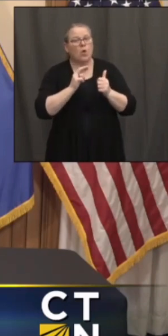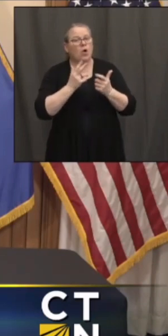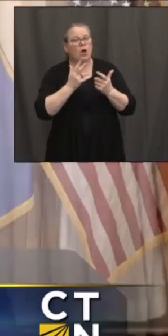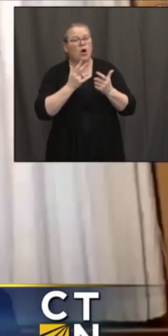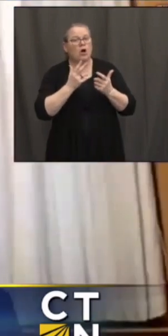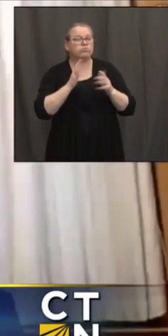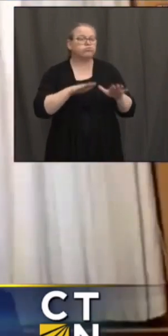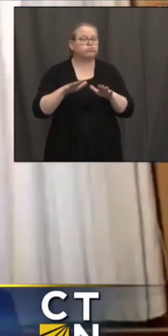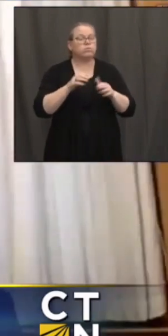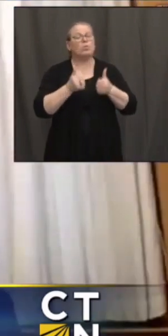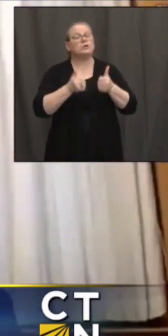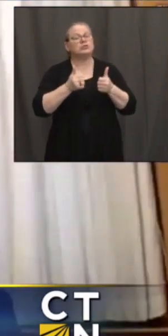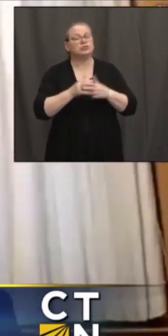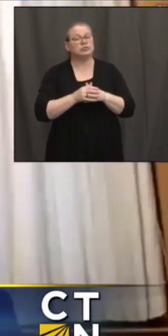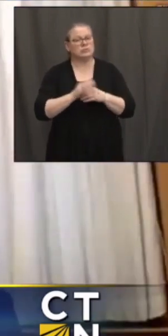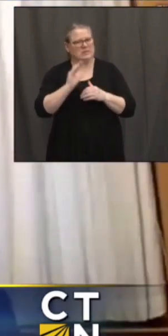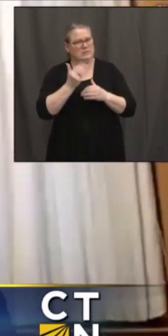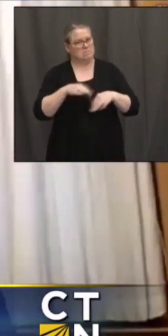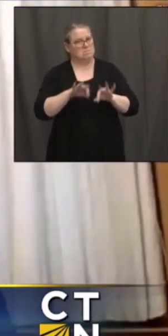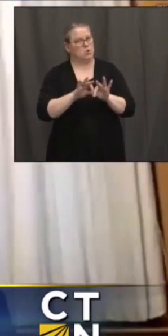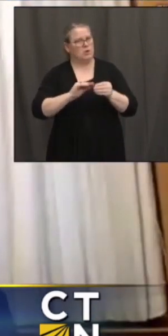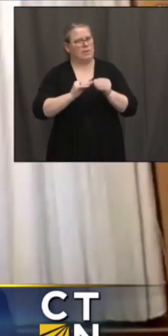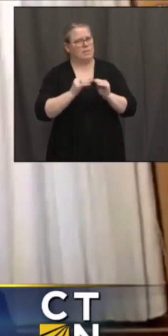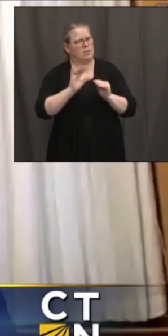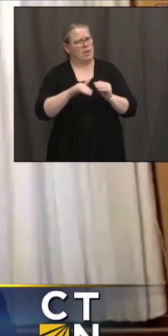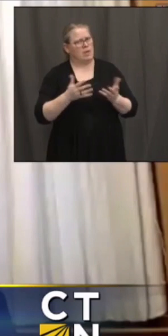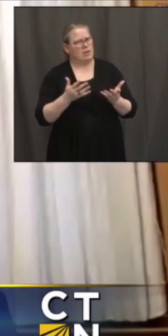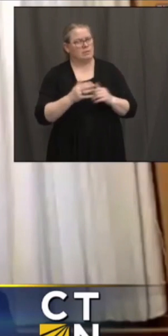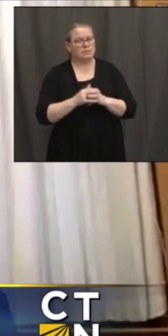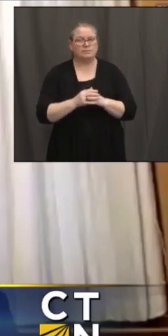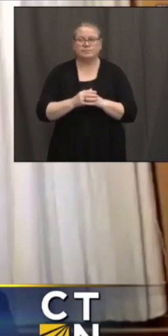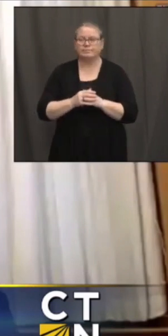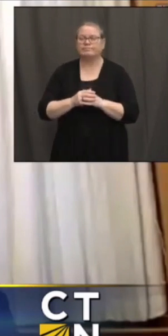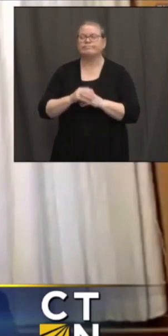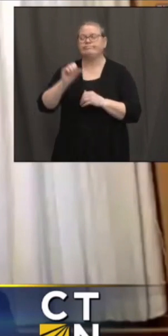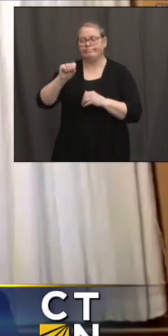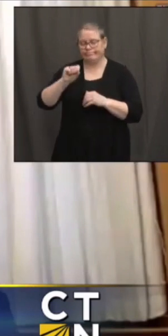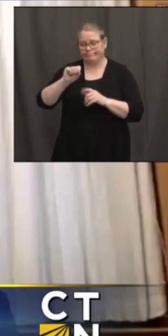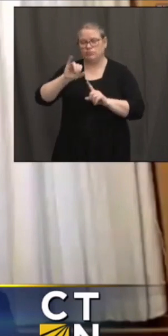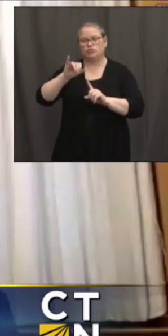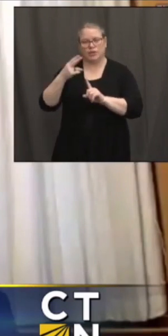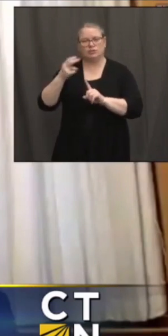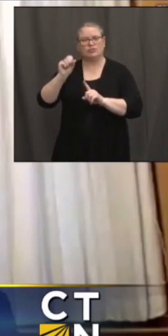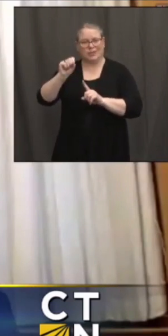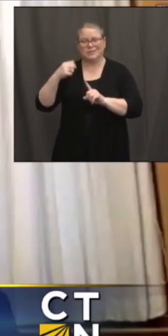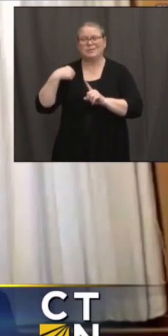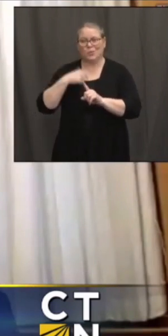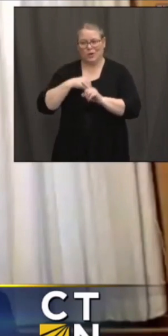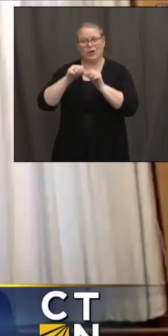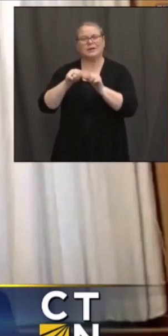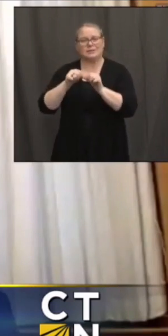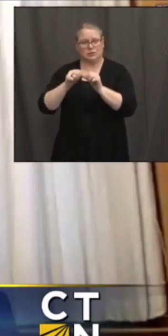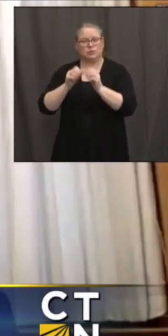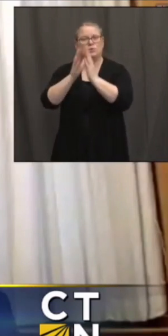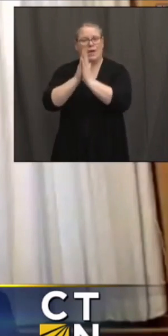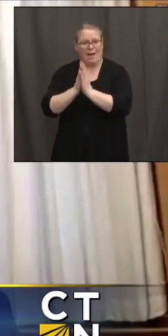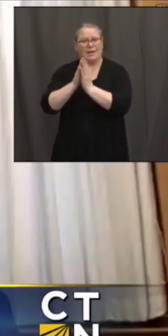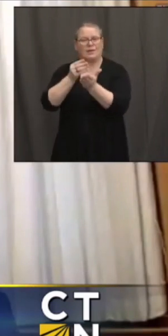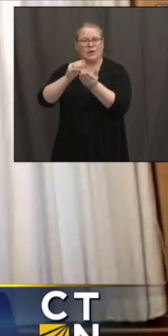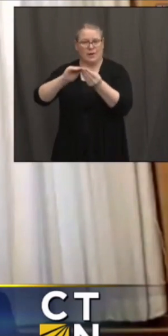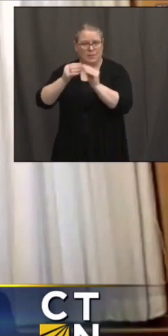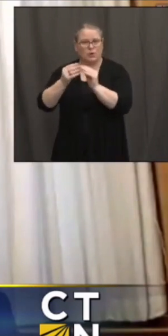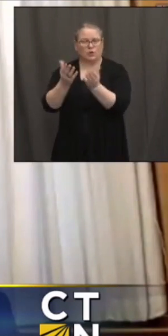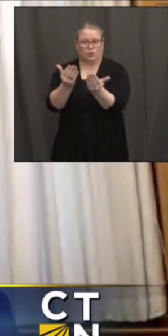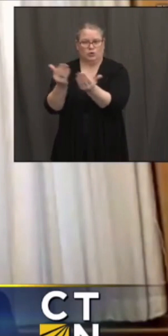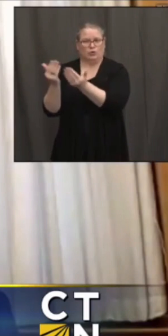Yes, we continue to seek additional data from the industry